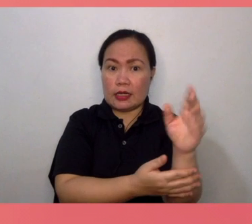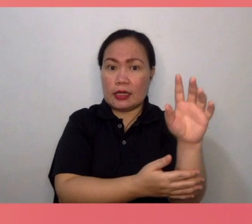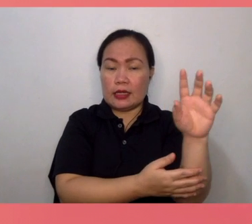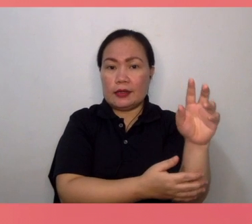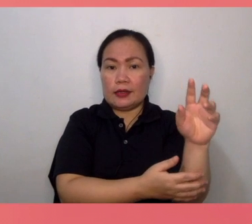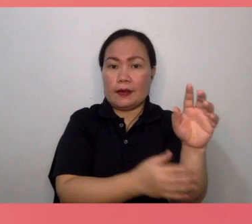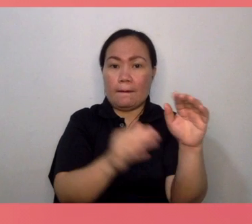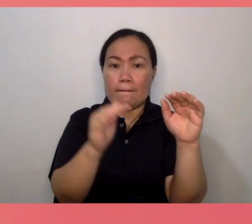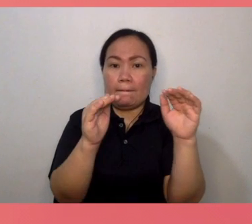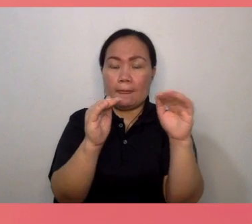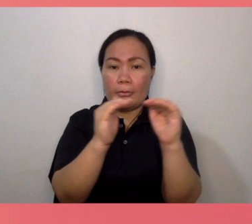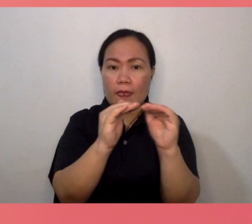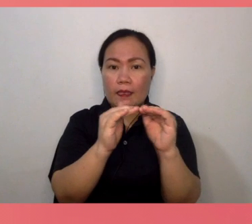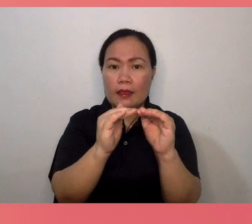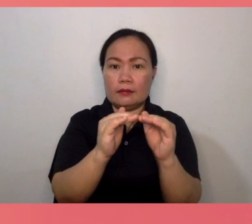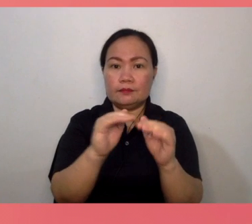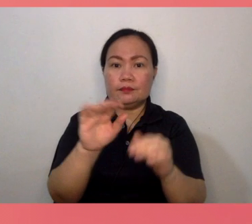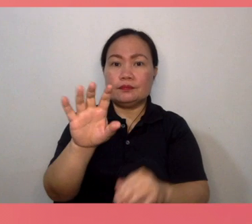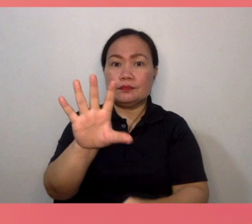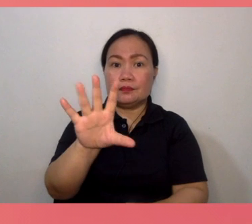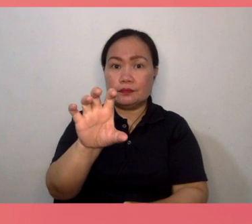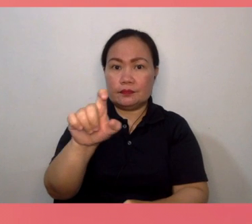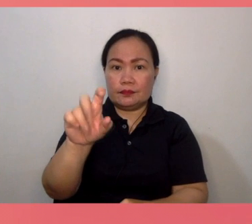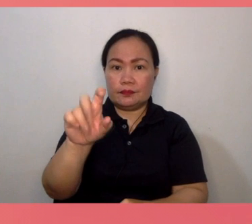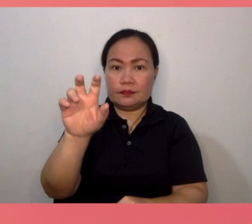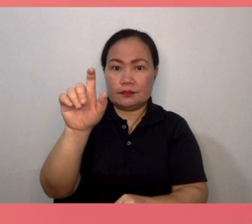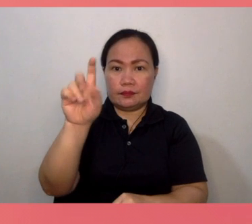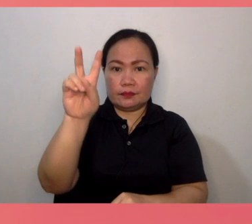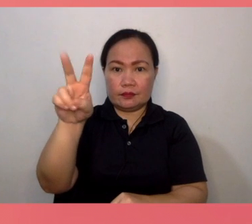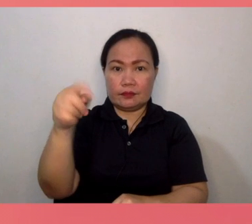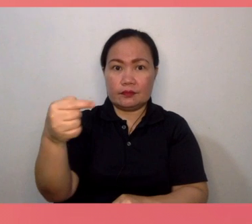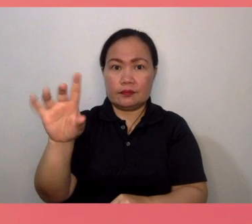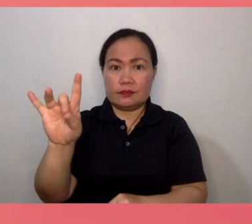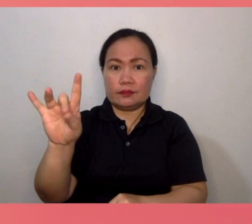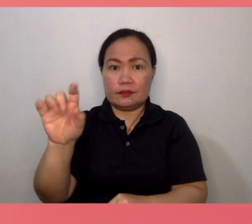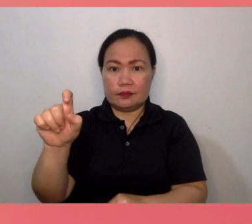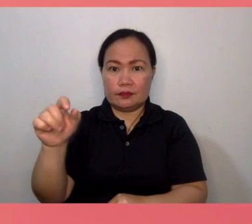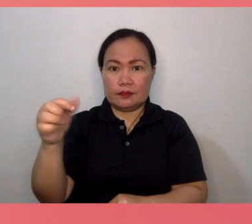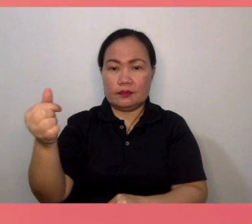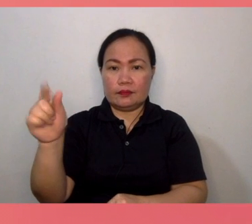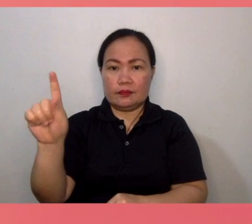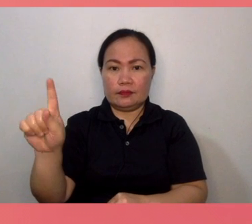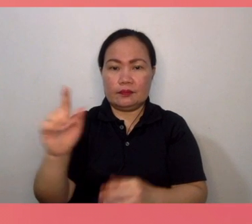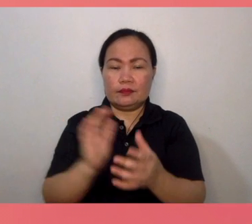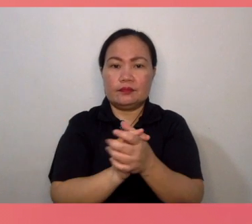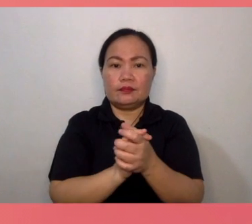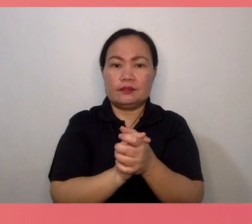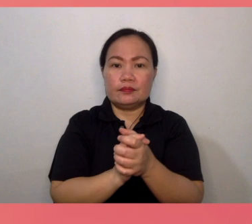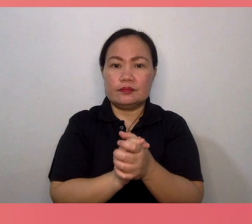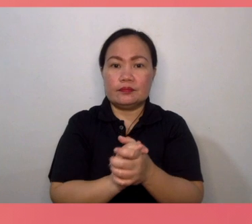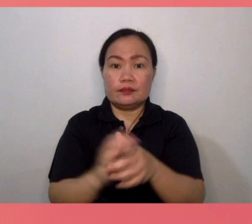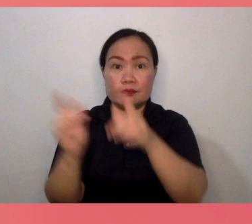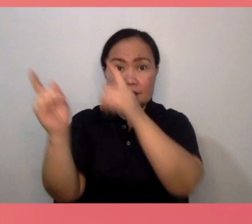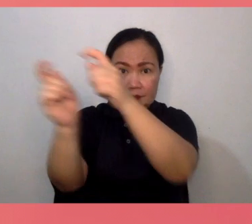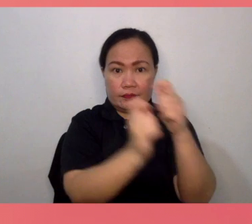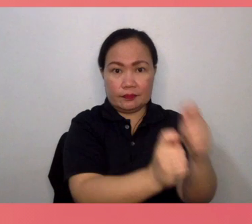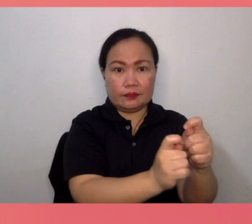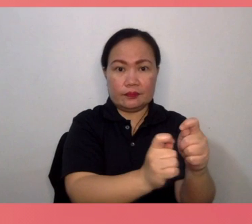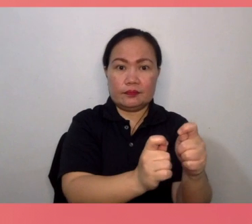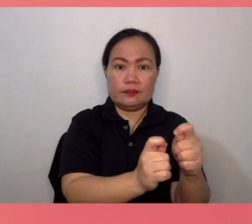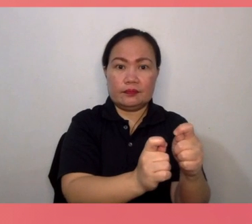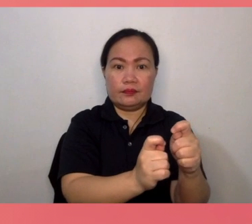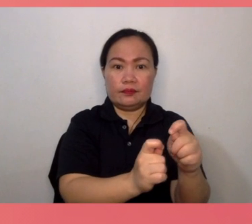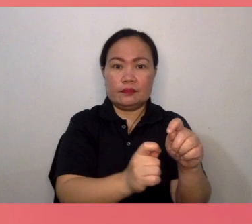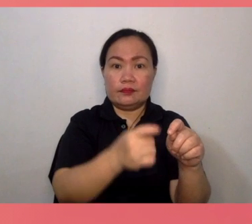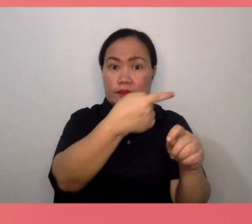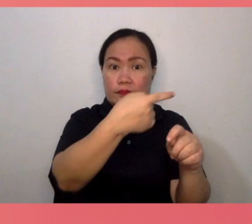to 15x squared minus 8x plus 1. Ganon din po dito. So, we have, you may transpose yung 15x